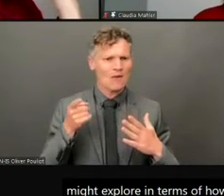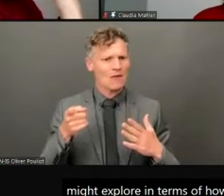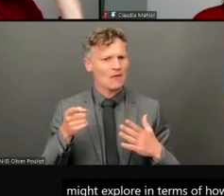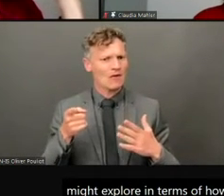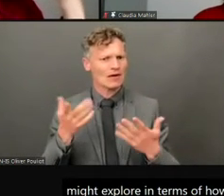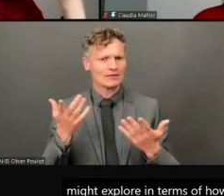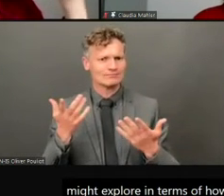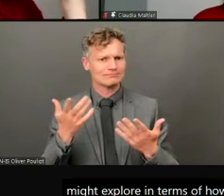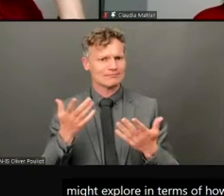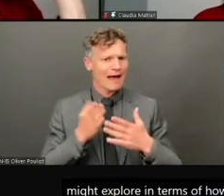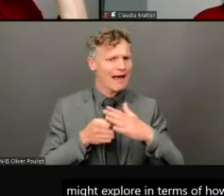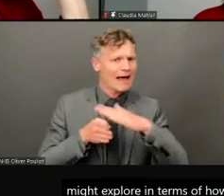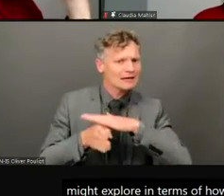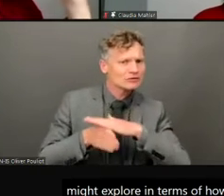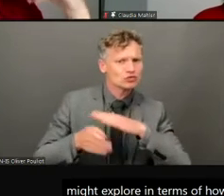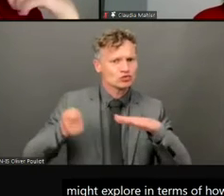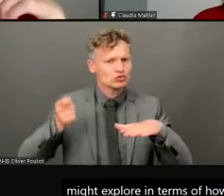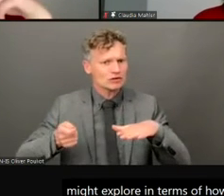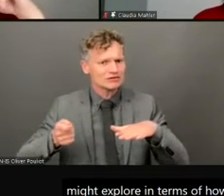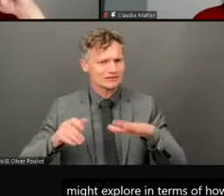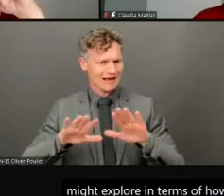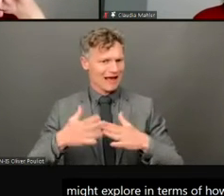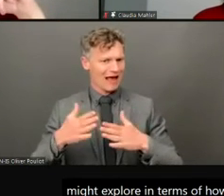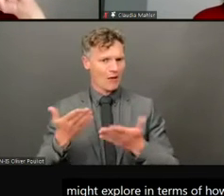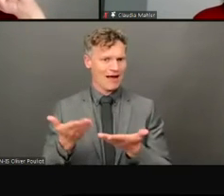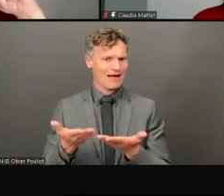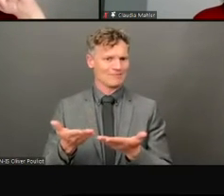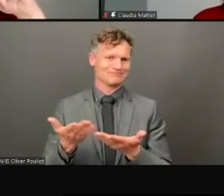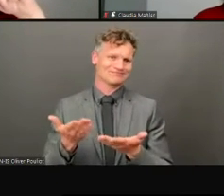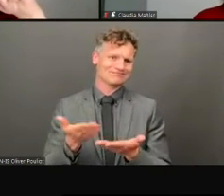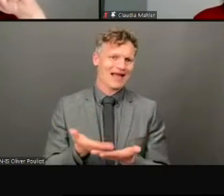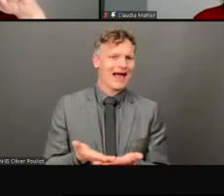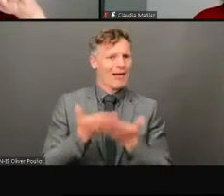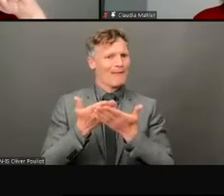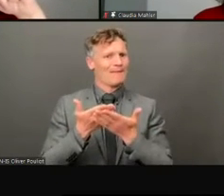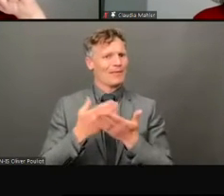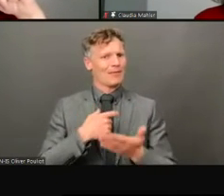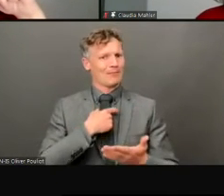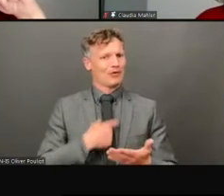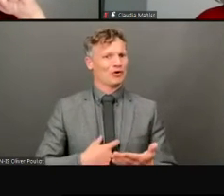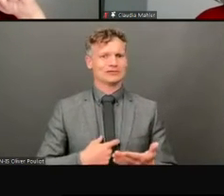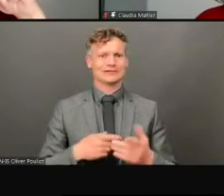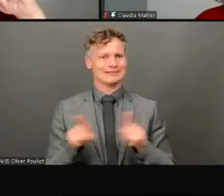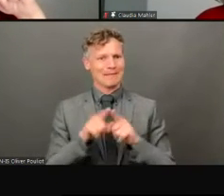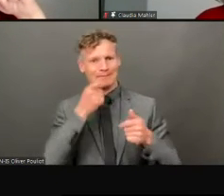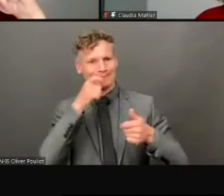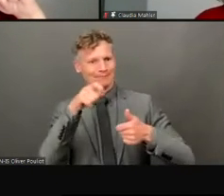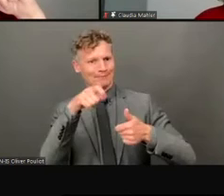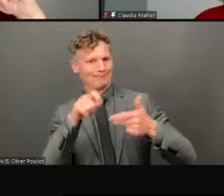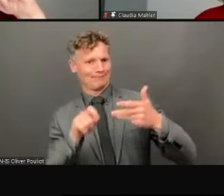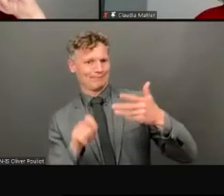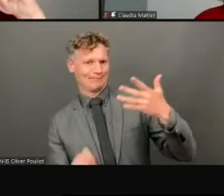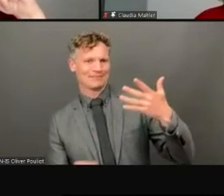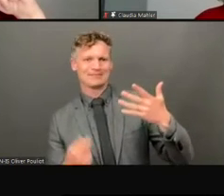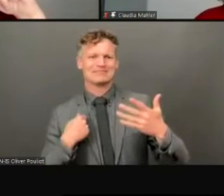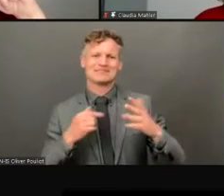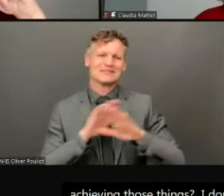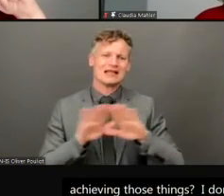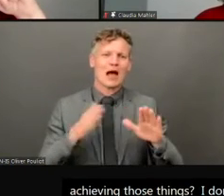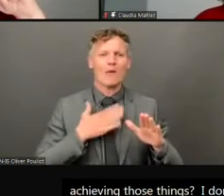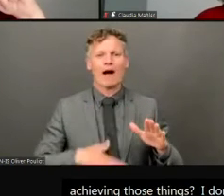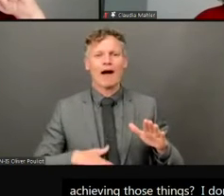fact central to achieving those things. I don't want us to chase that intersectionality tail around too much because it becomes circular,